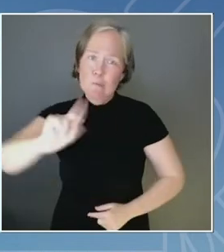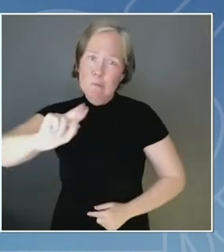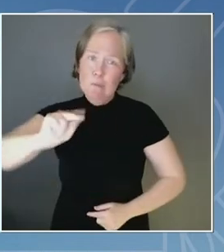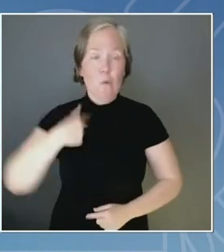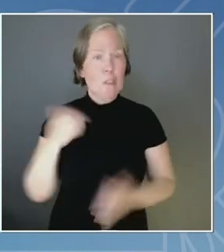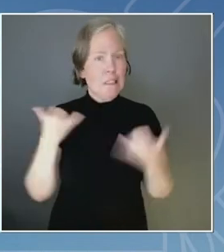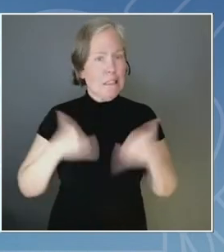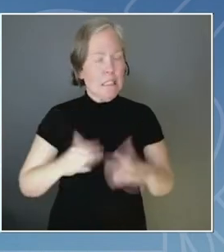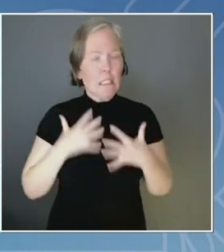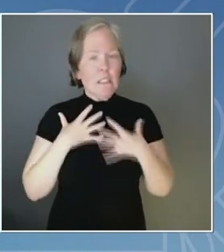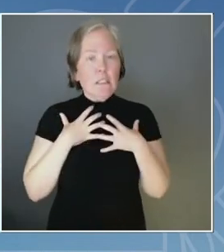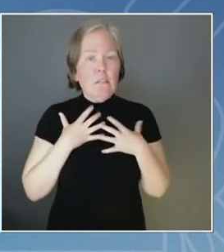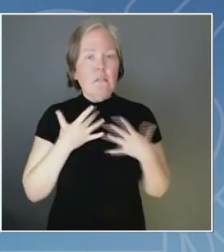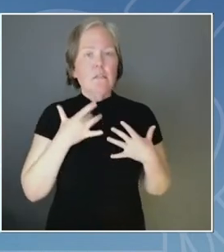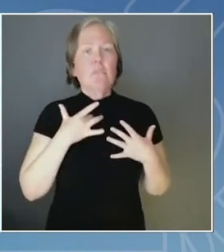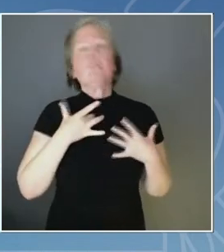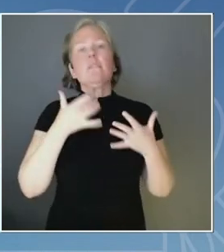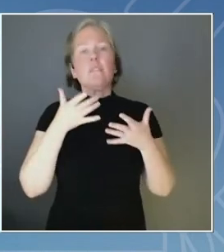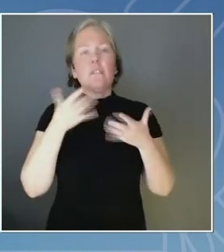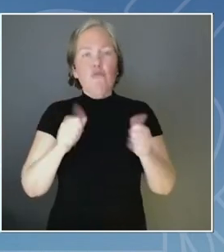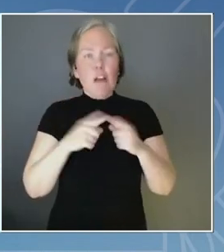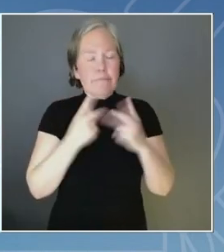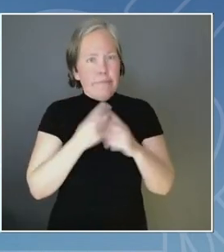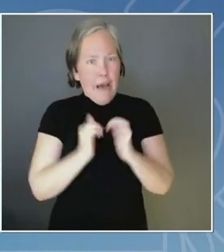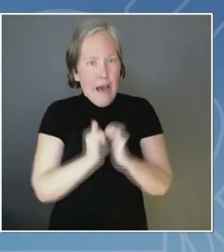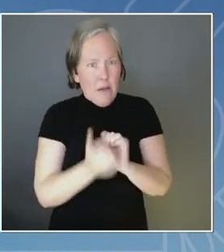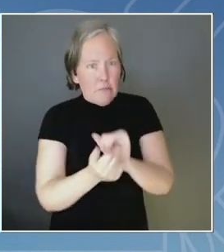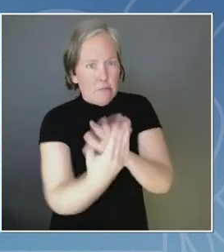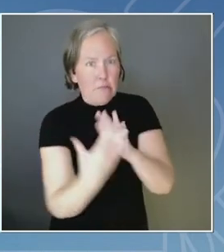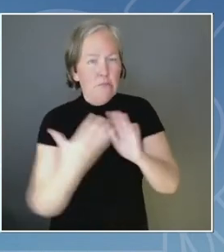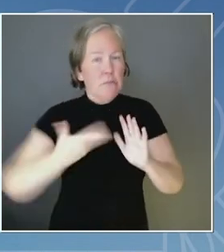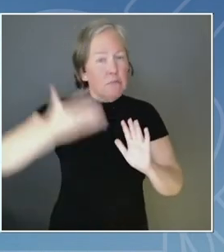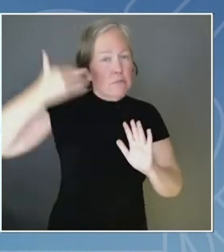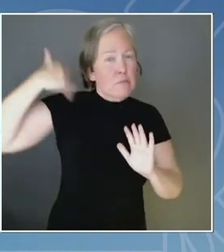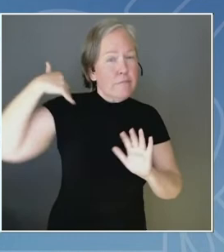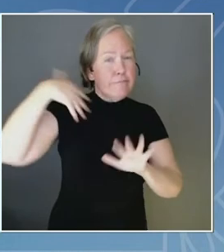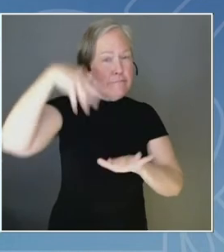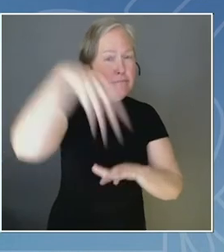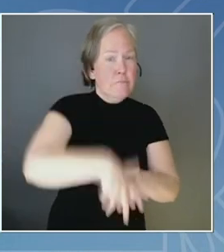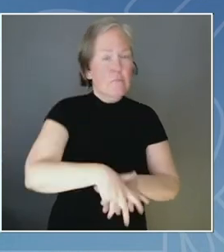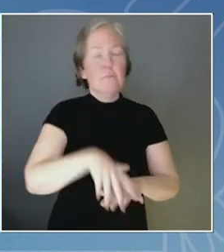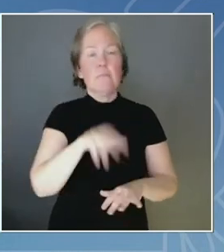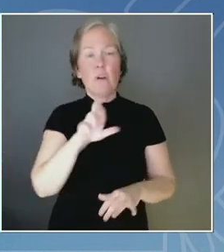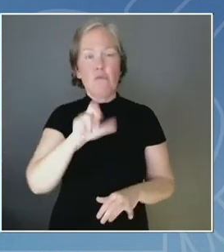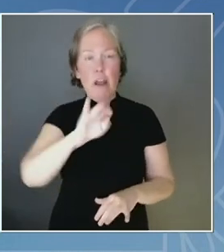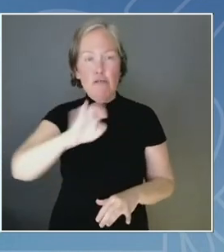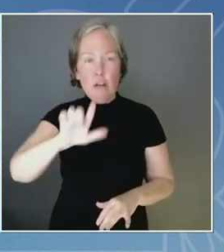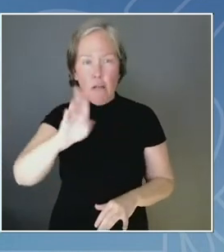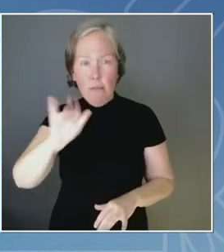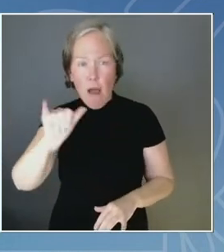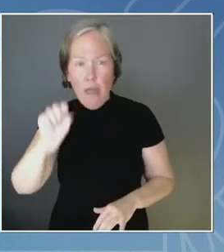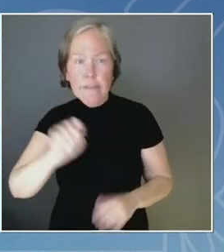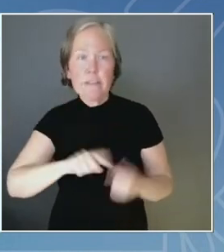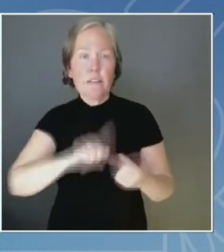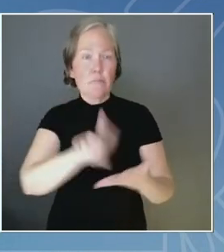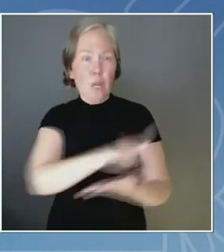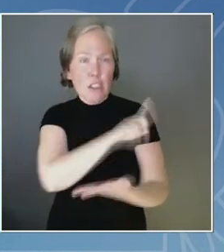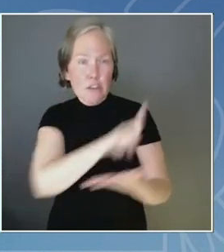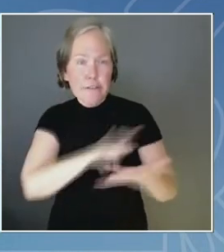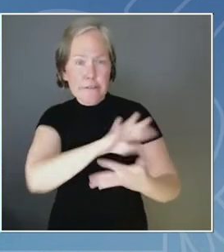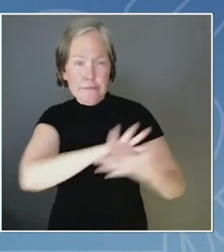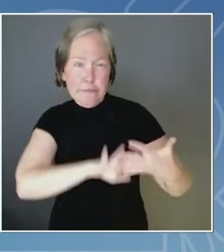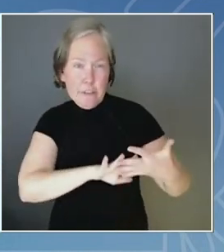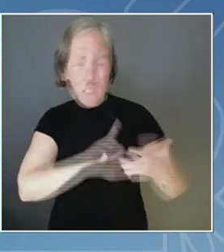of racism and institutional bias. But we are approaching these challenges with honesty and humility and with